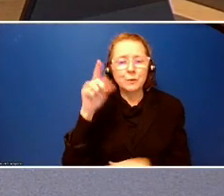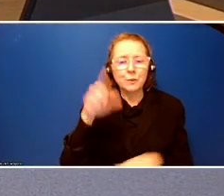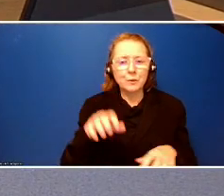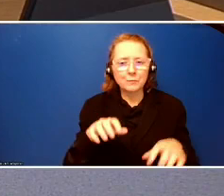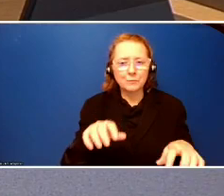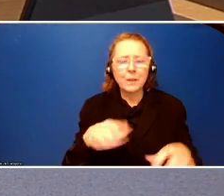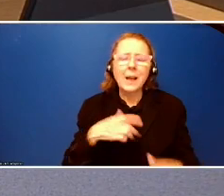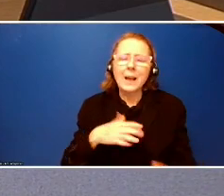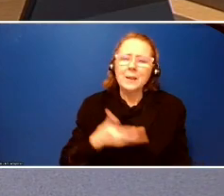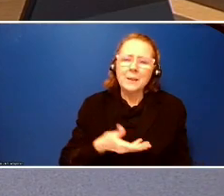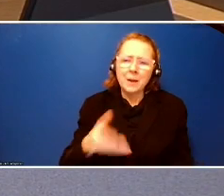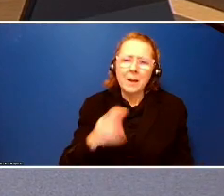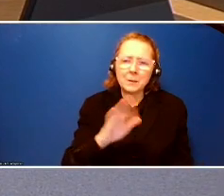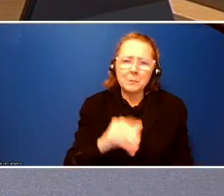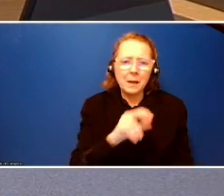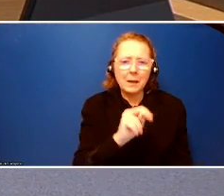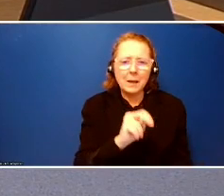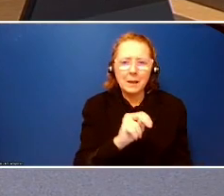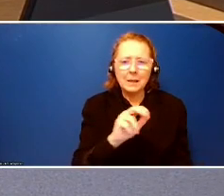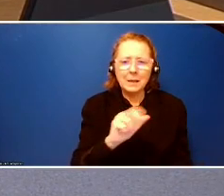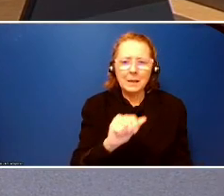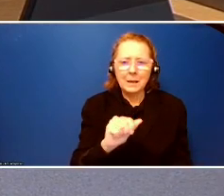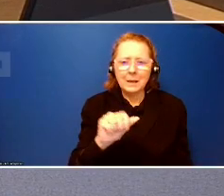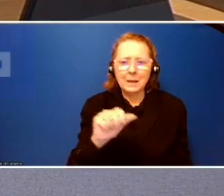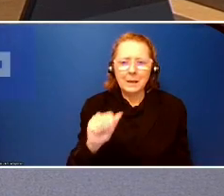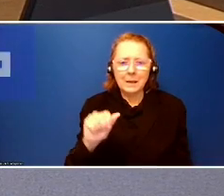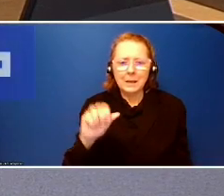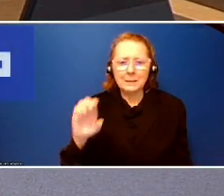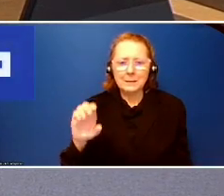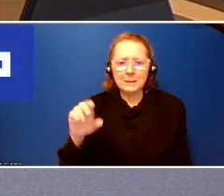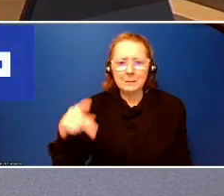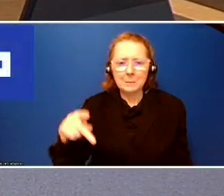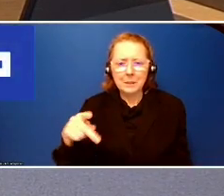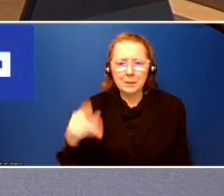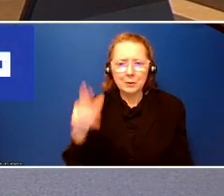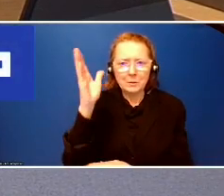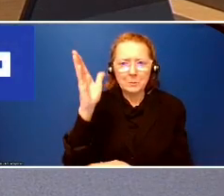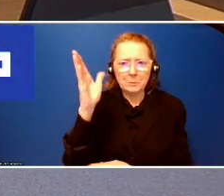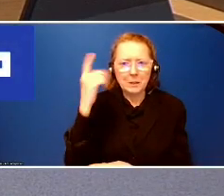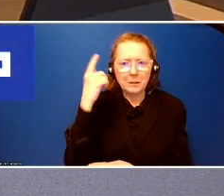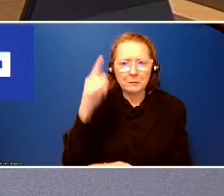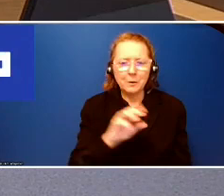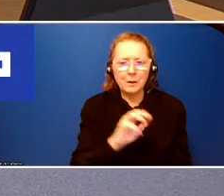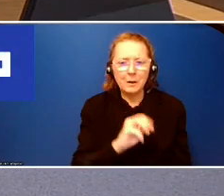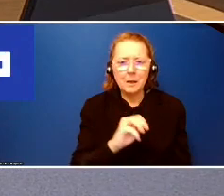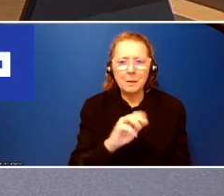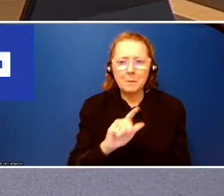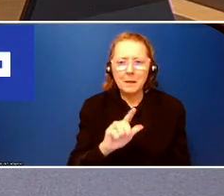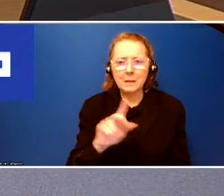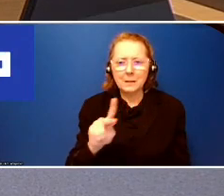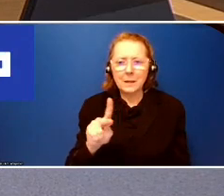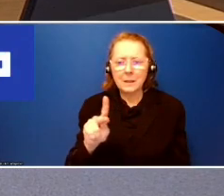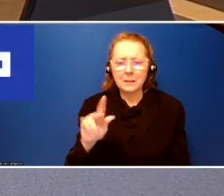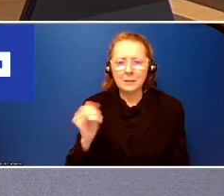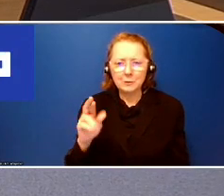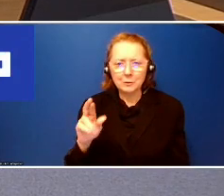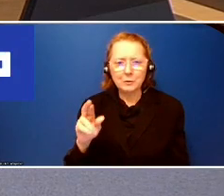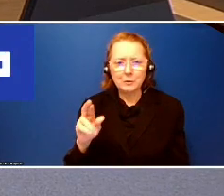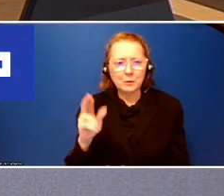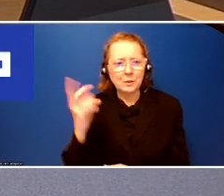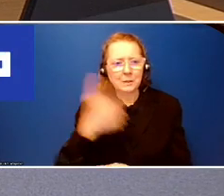invited by the NAACP to address the Martin Luther King Jr. Day celebration on Monday. We hosted Senator Wyden at the